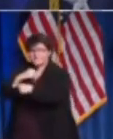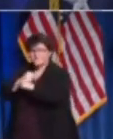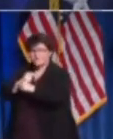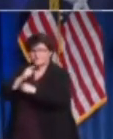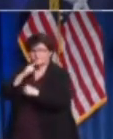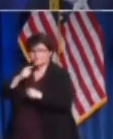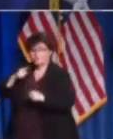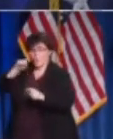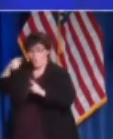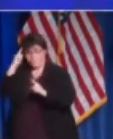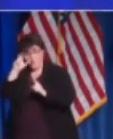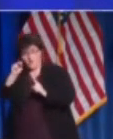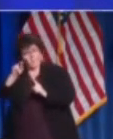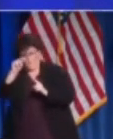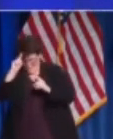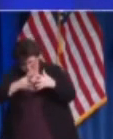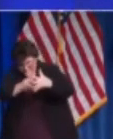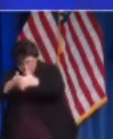values.